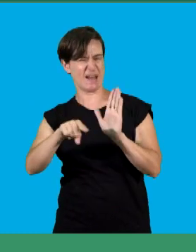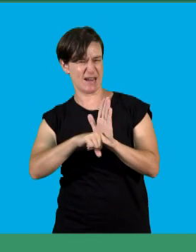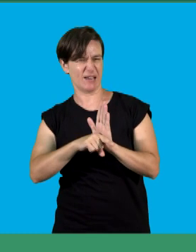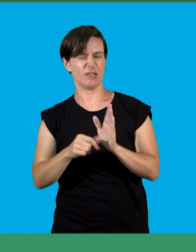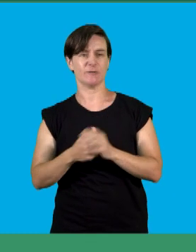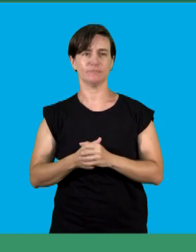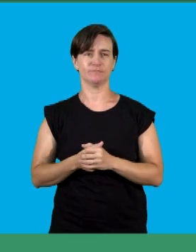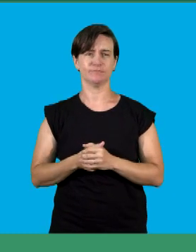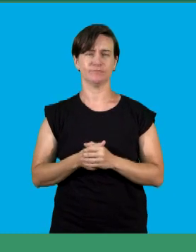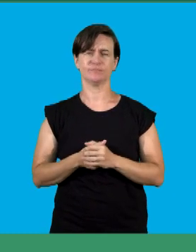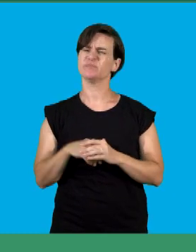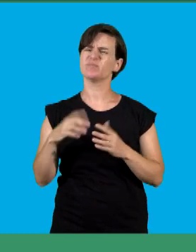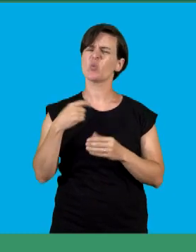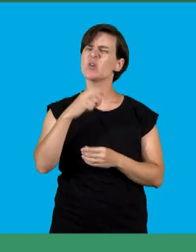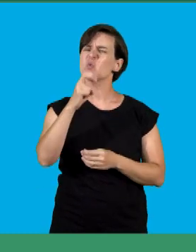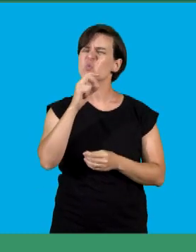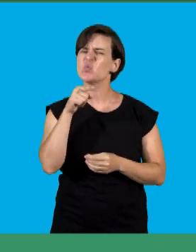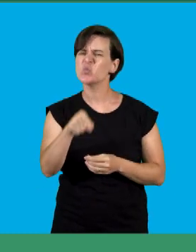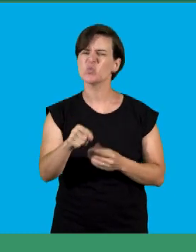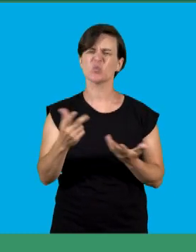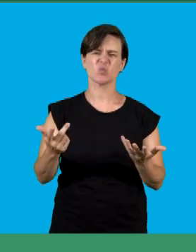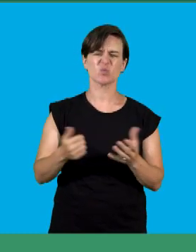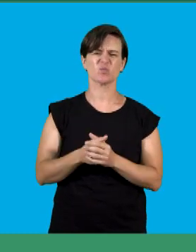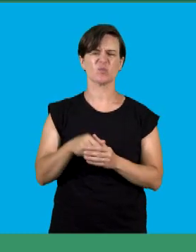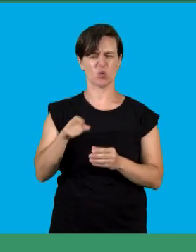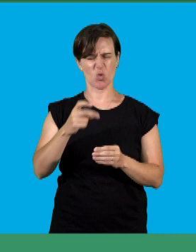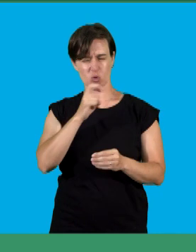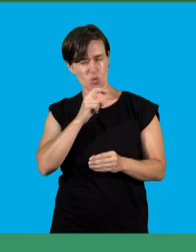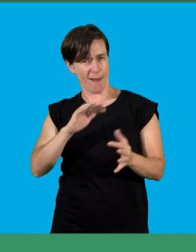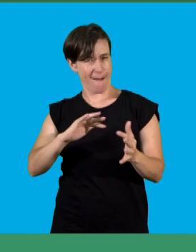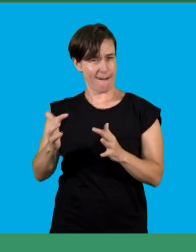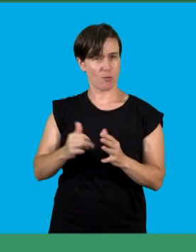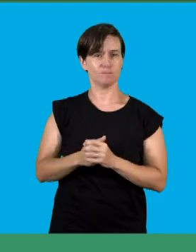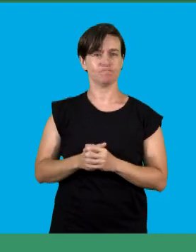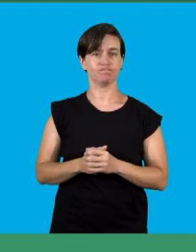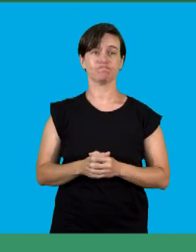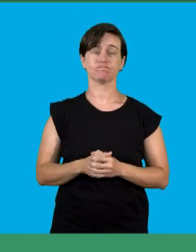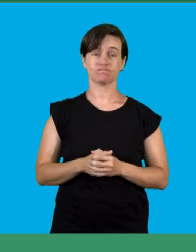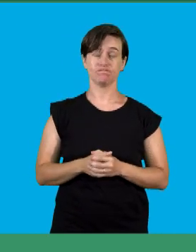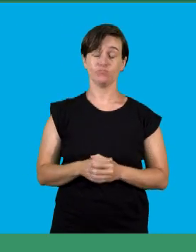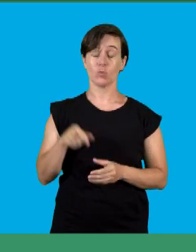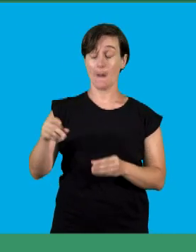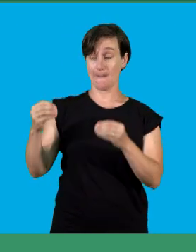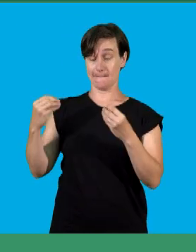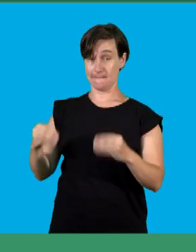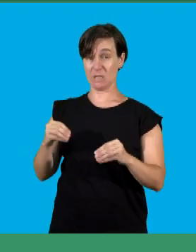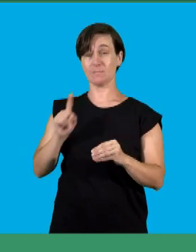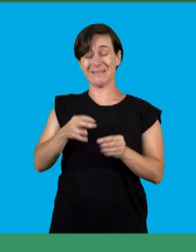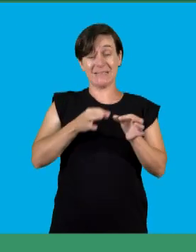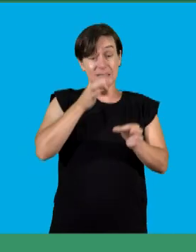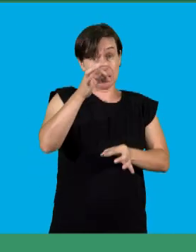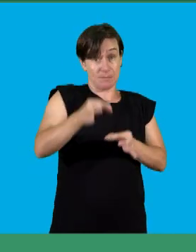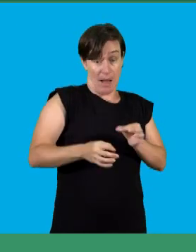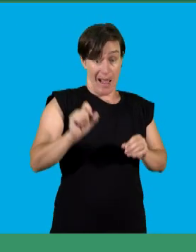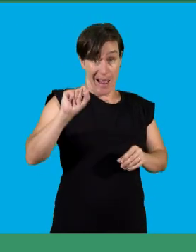it there. Right, how do we then put force-field analysis into practice? The business should describe the current